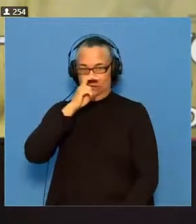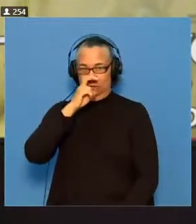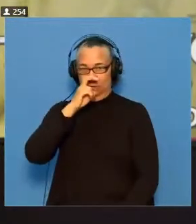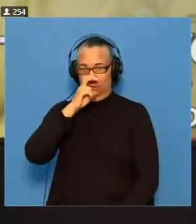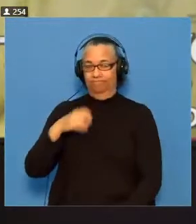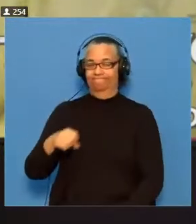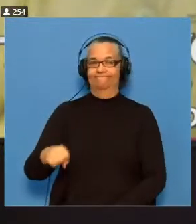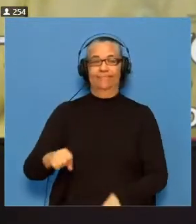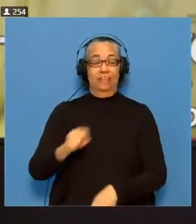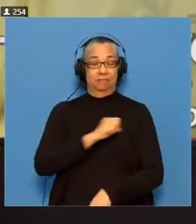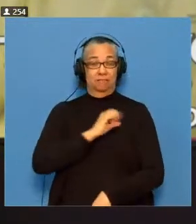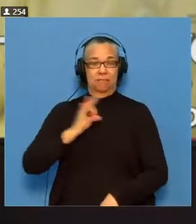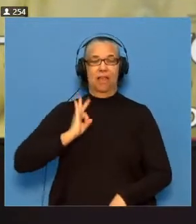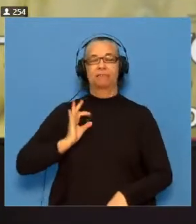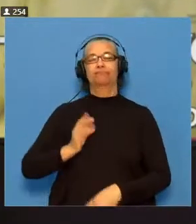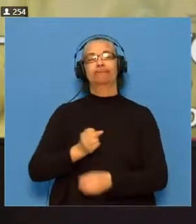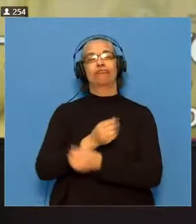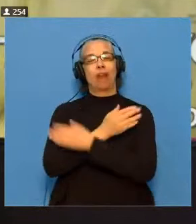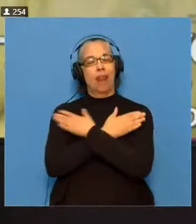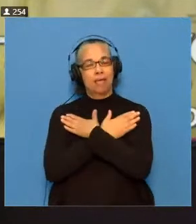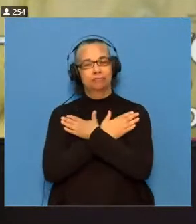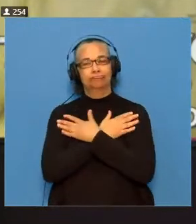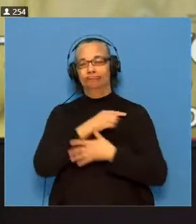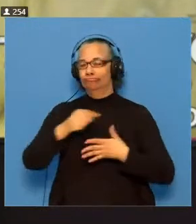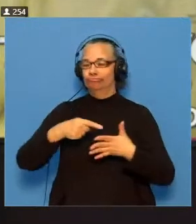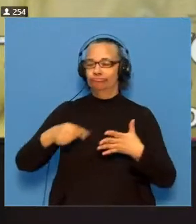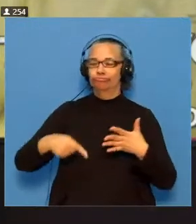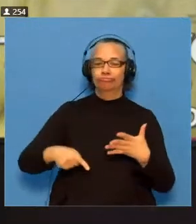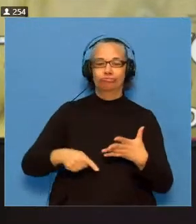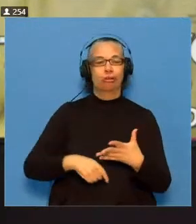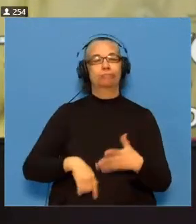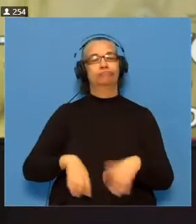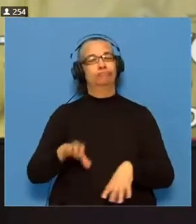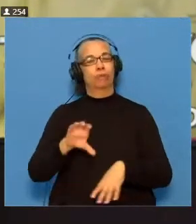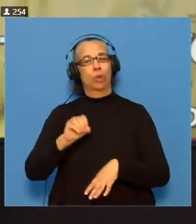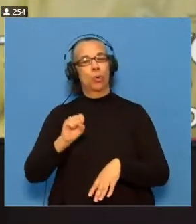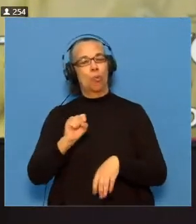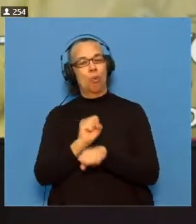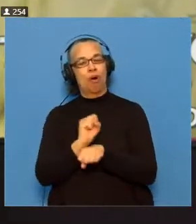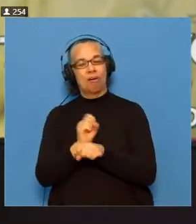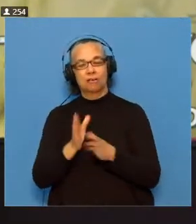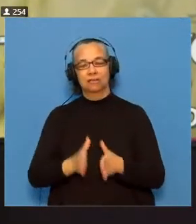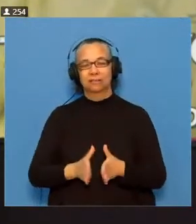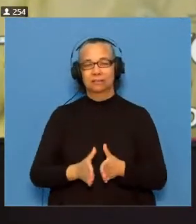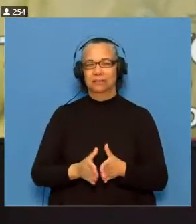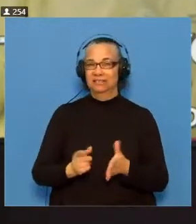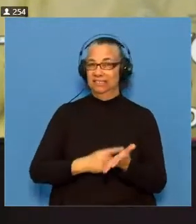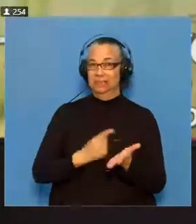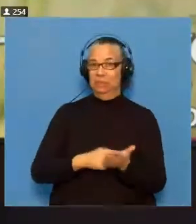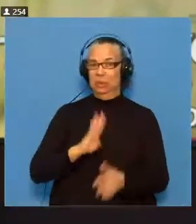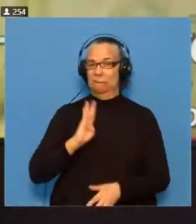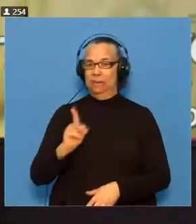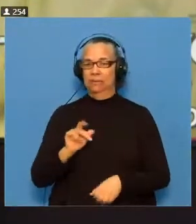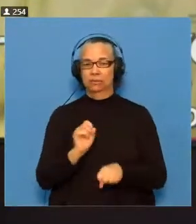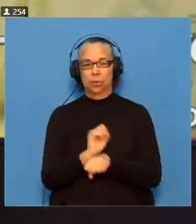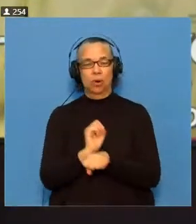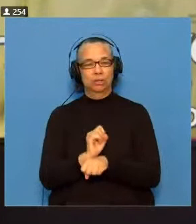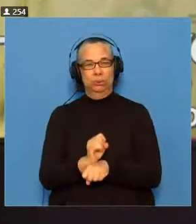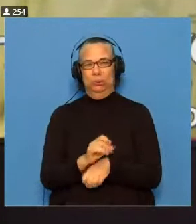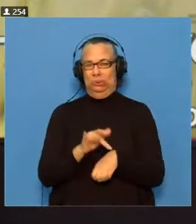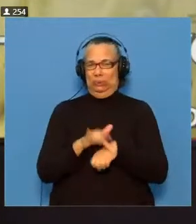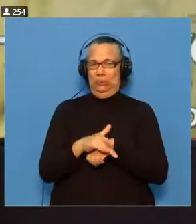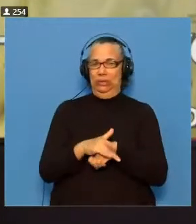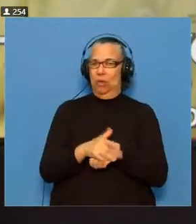relax around coworkers. Also, some people return to work too early after travel or even when